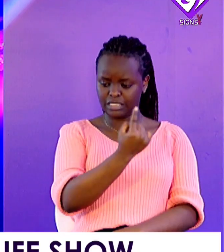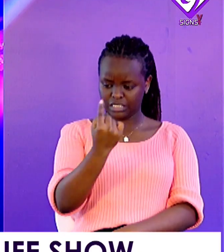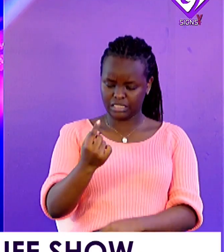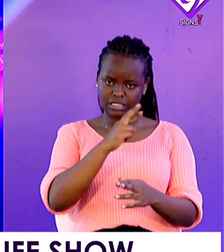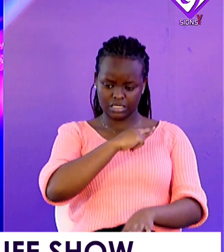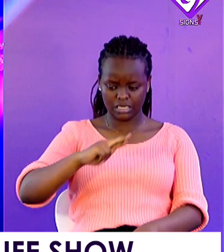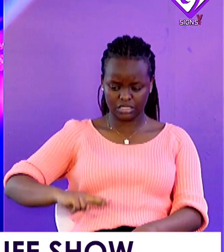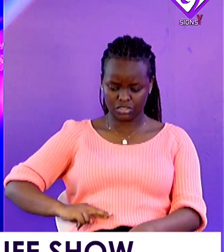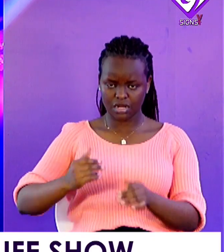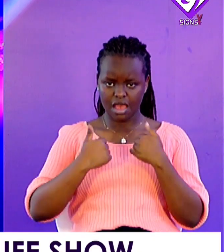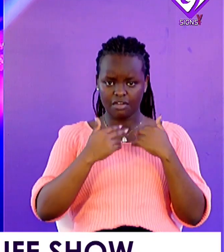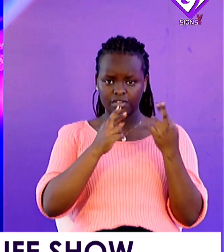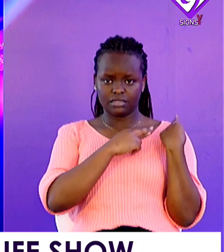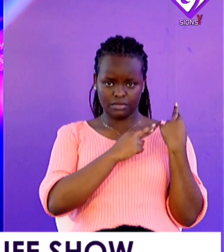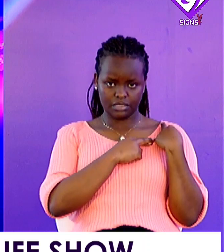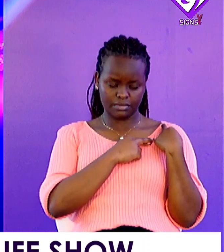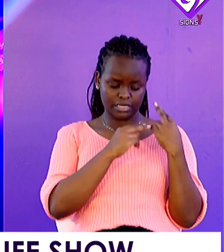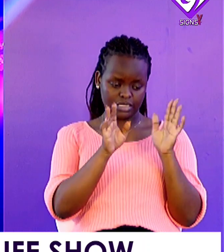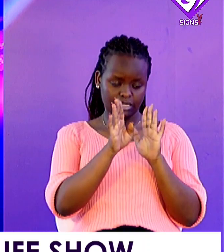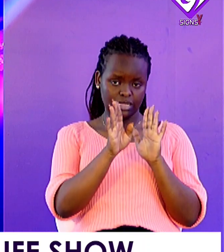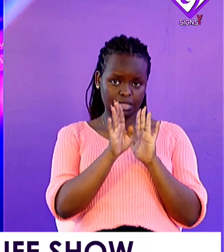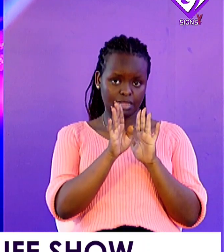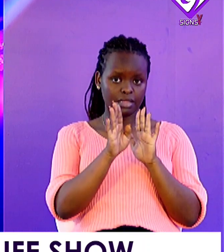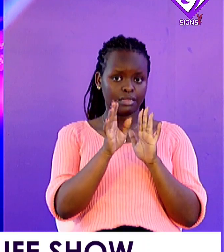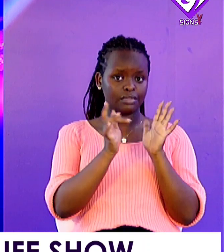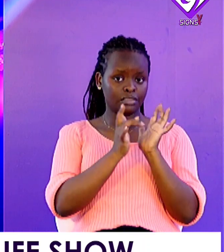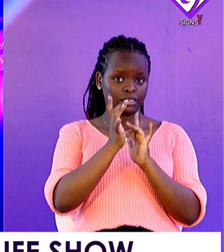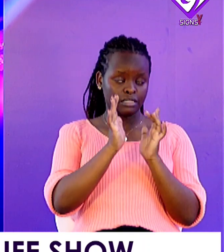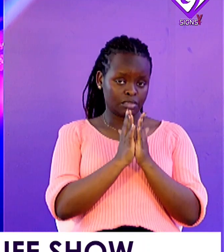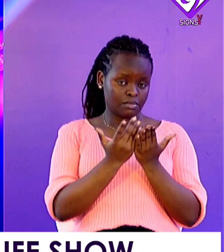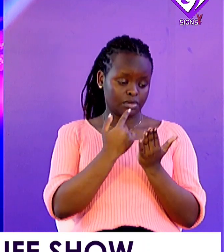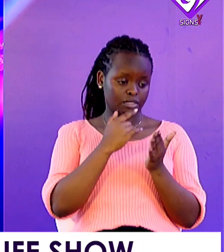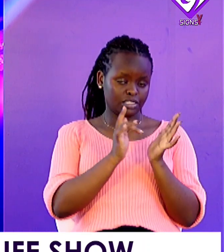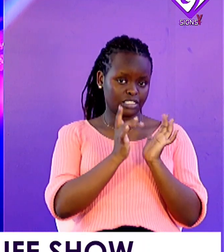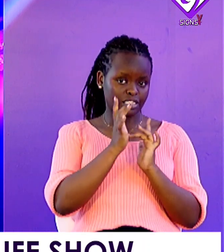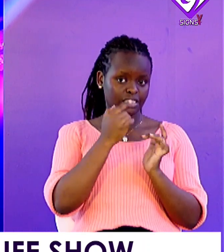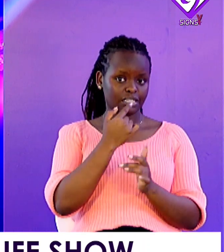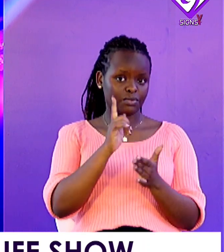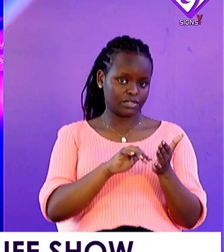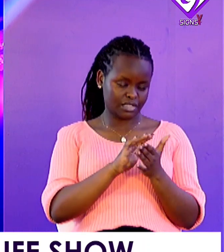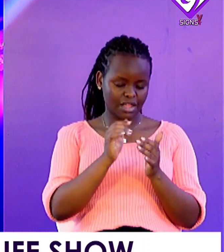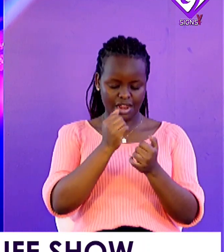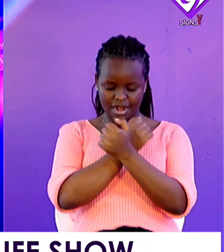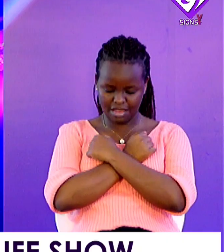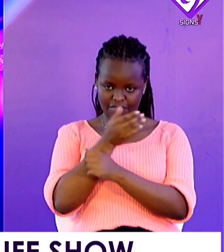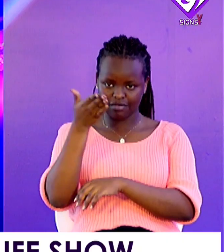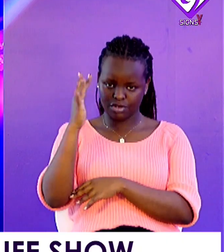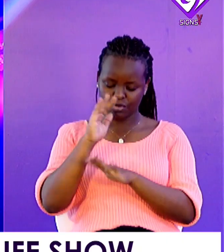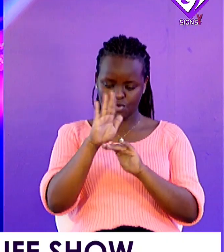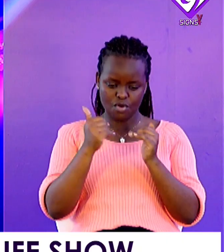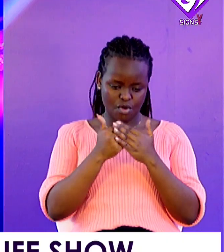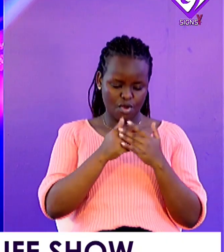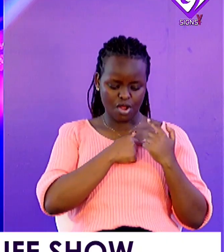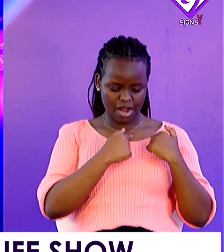a role. Also in the Bible, Jesus said that you love him with all your heart and all your mind, and